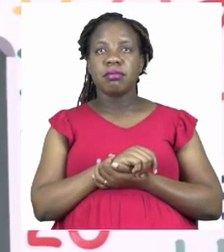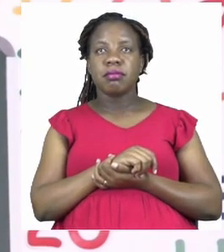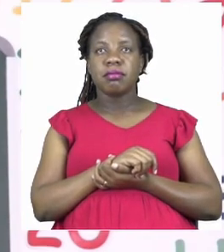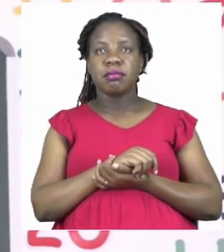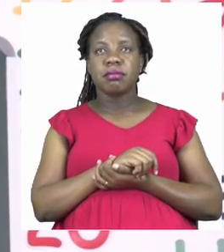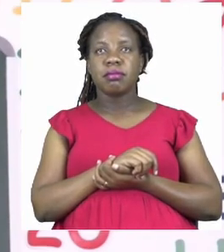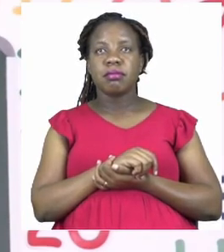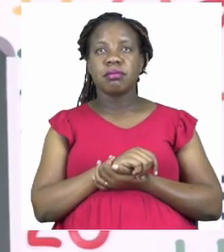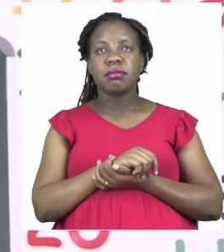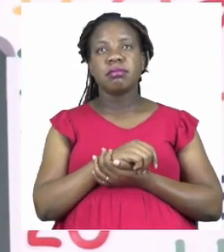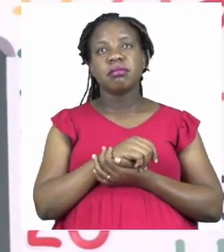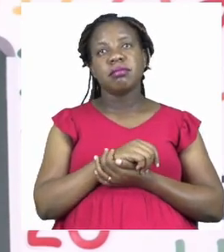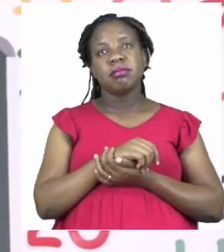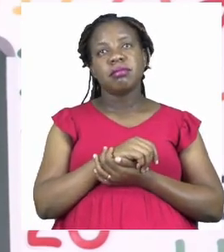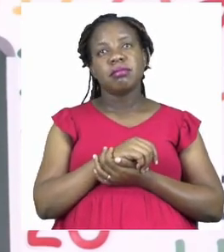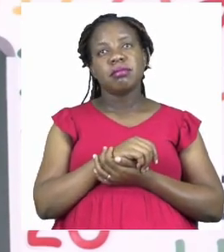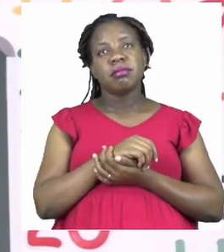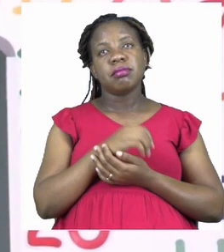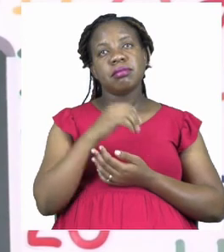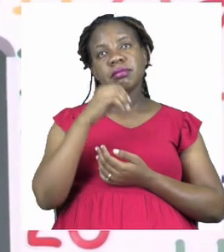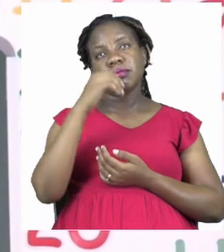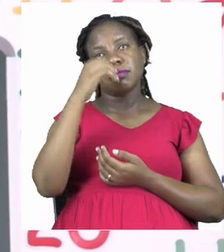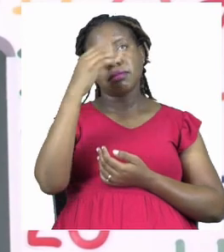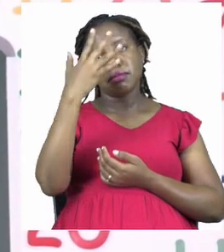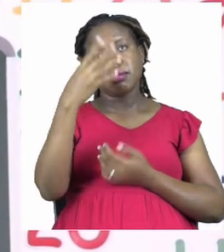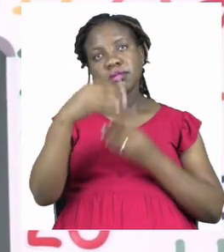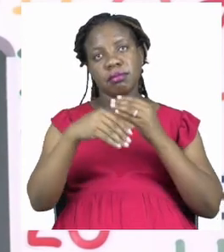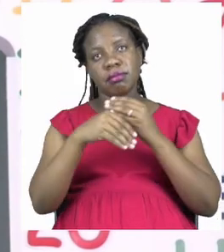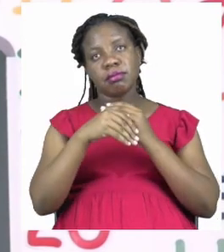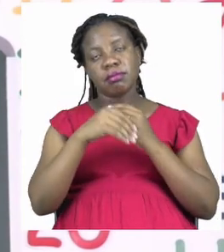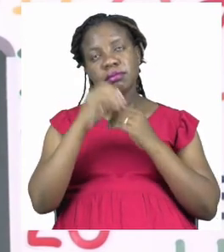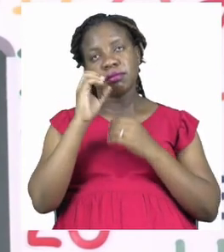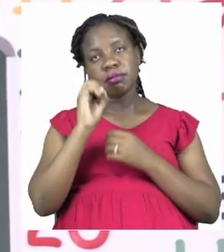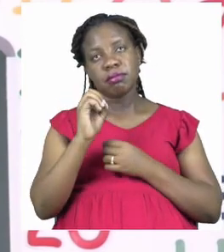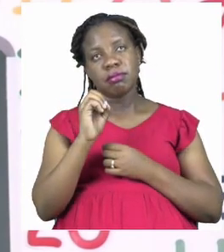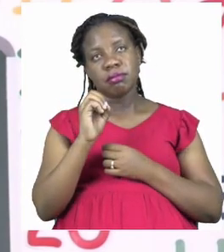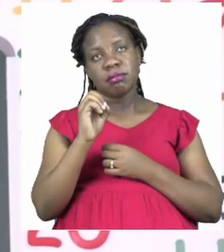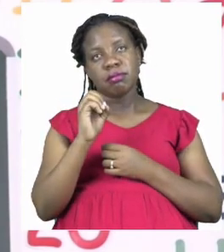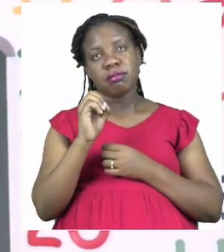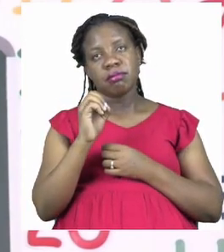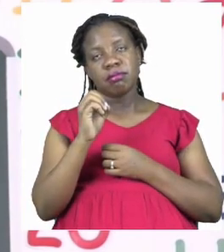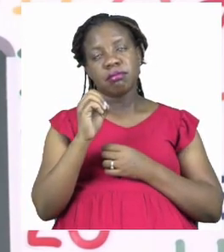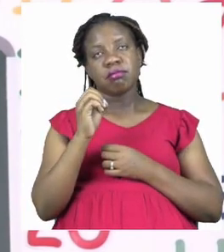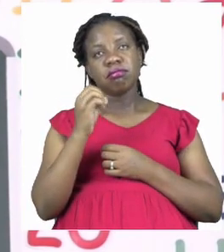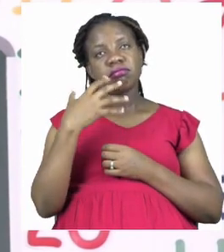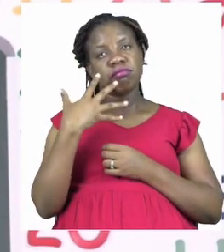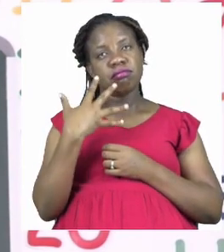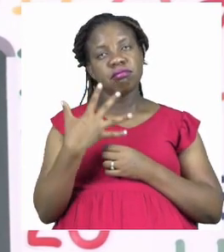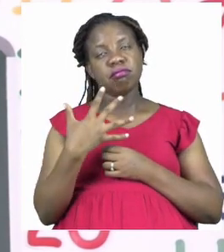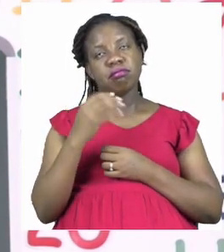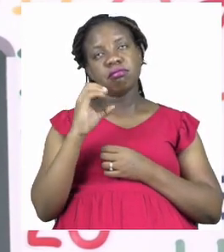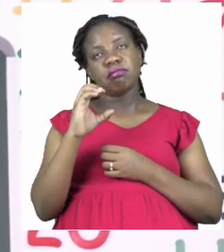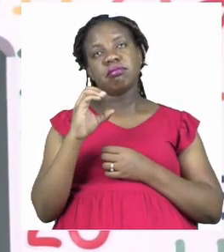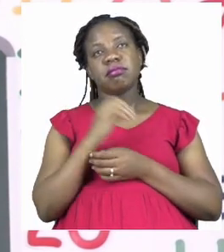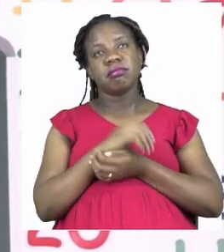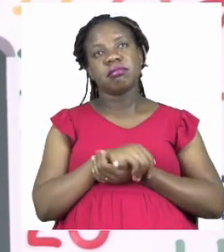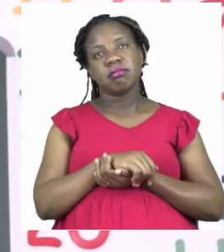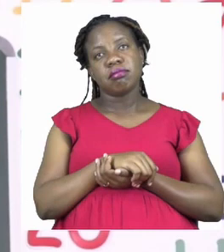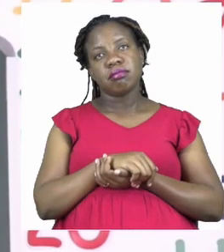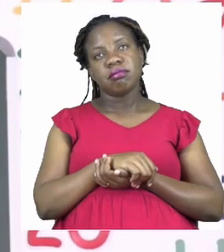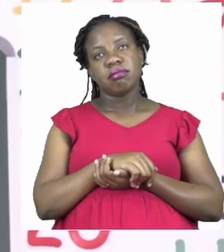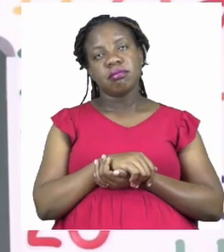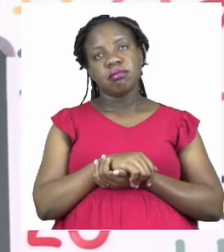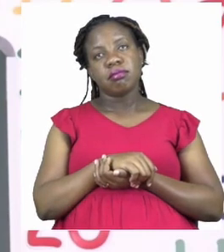Then we say 5 plus 0. Well done this time.